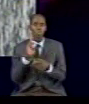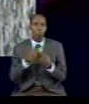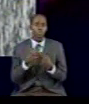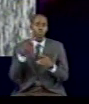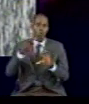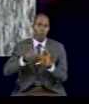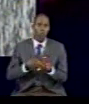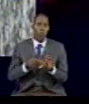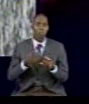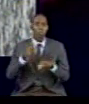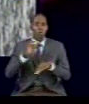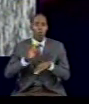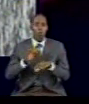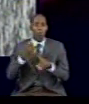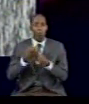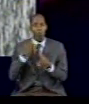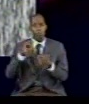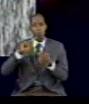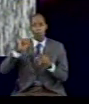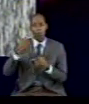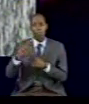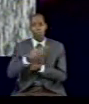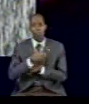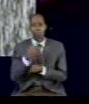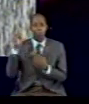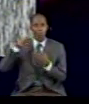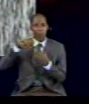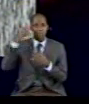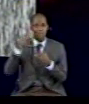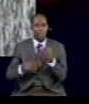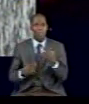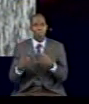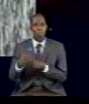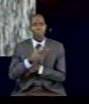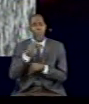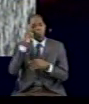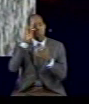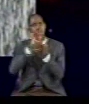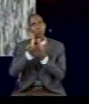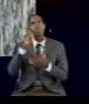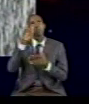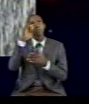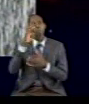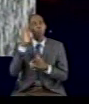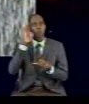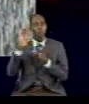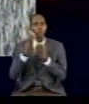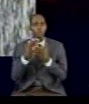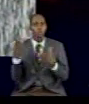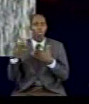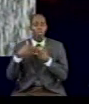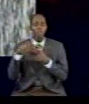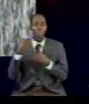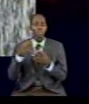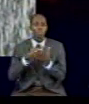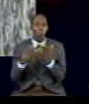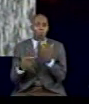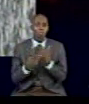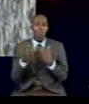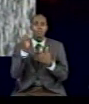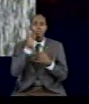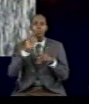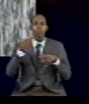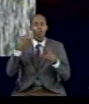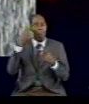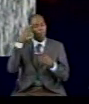day to the last day, believing God that he will surely do something for me. So after the crusade, I went for an abdominal